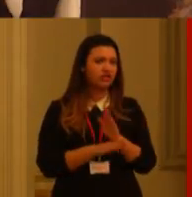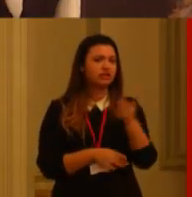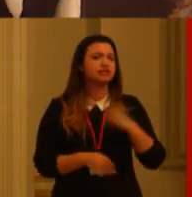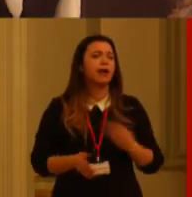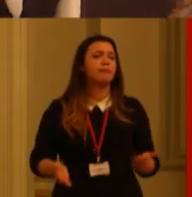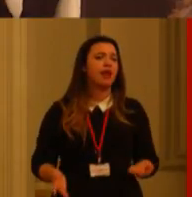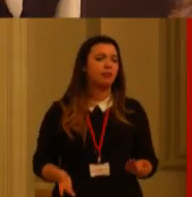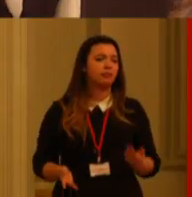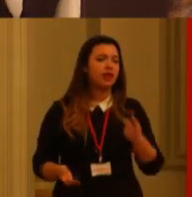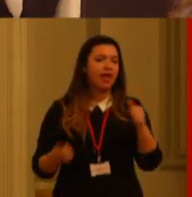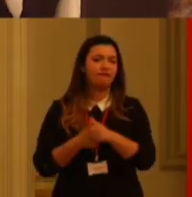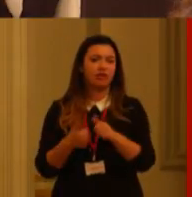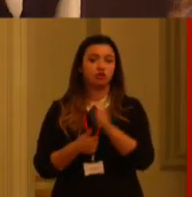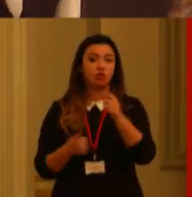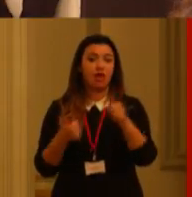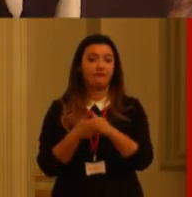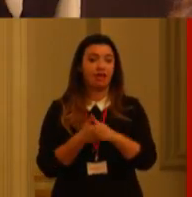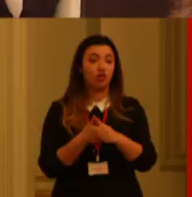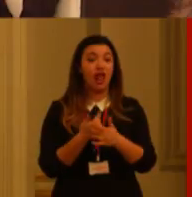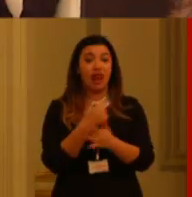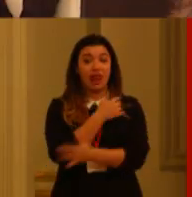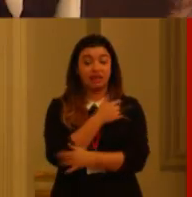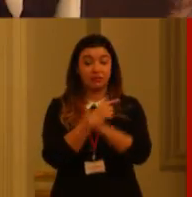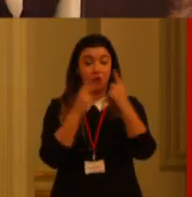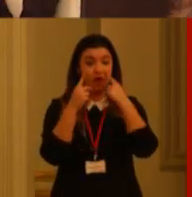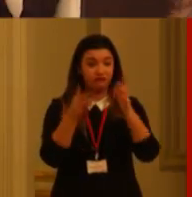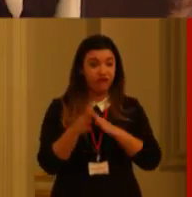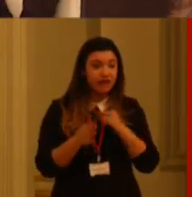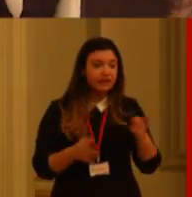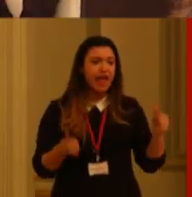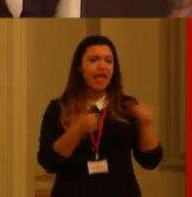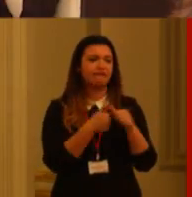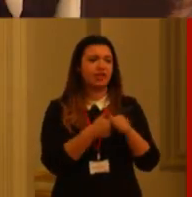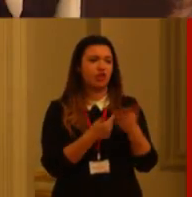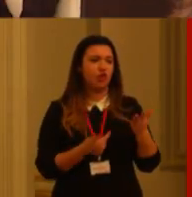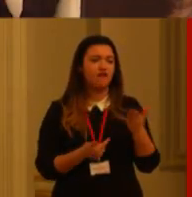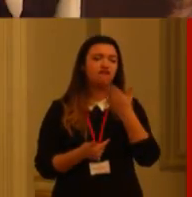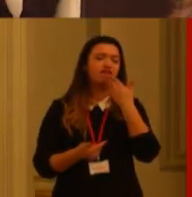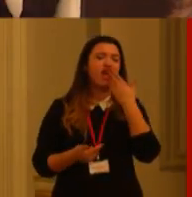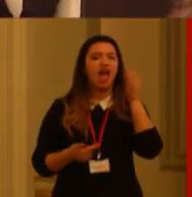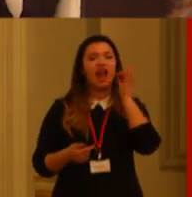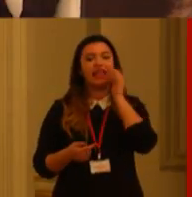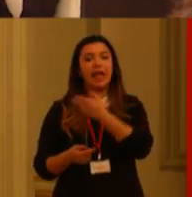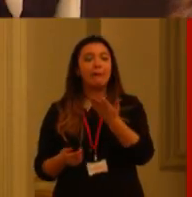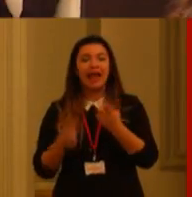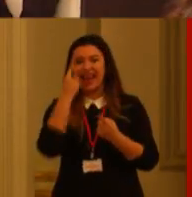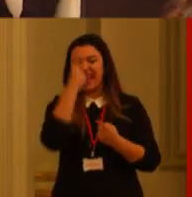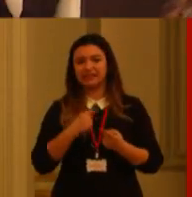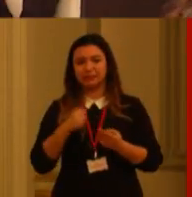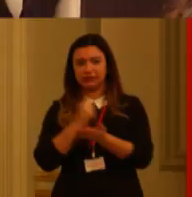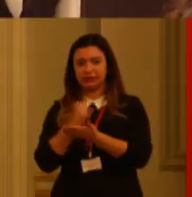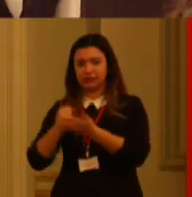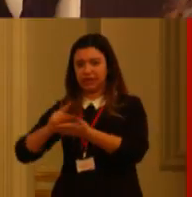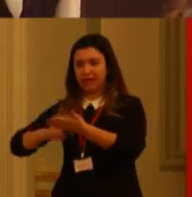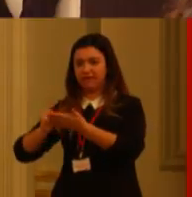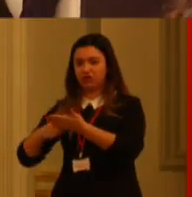don't think or don't think that LGBT members live by themselves, especially bisexual or